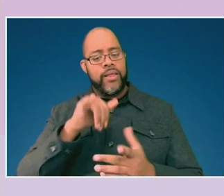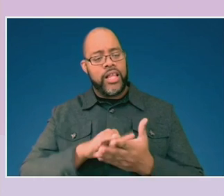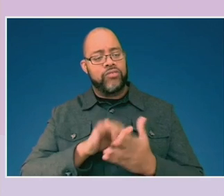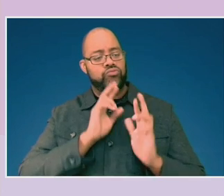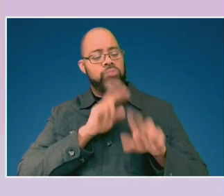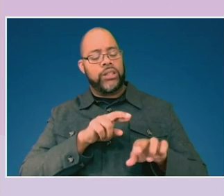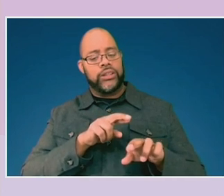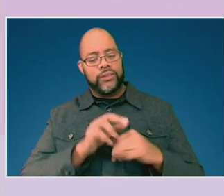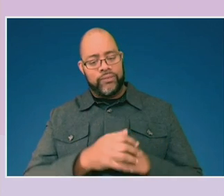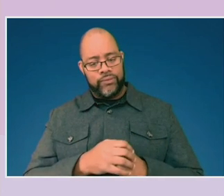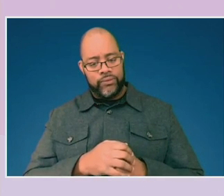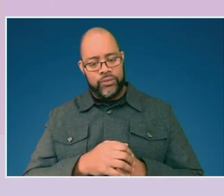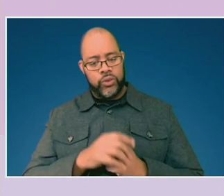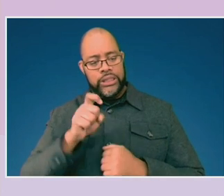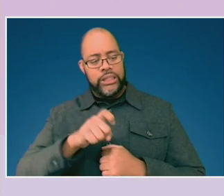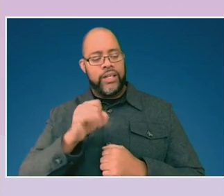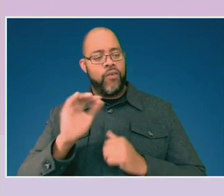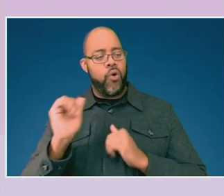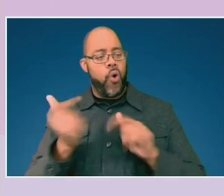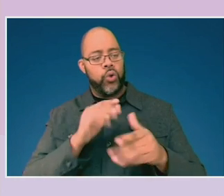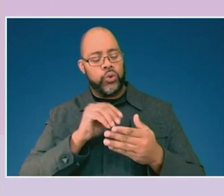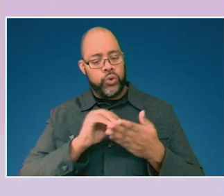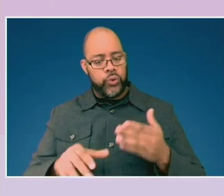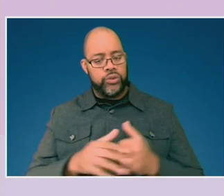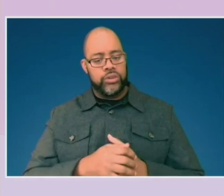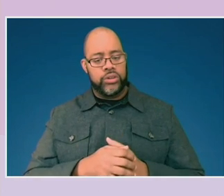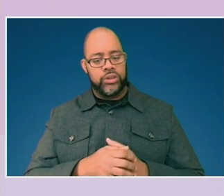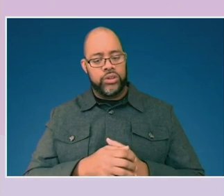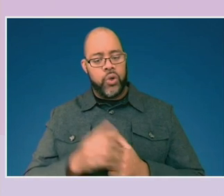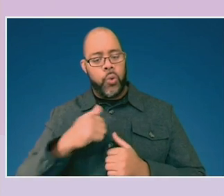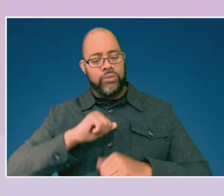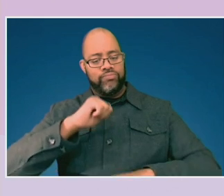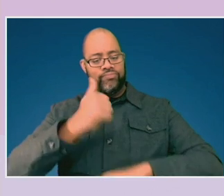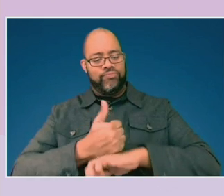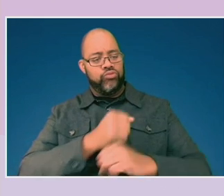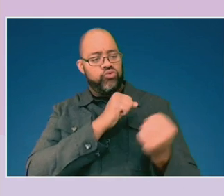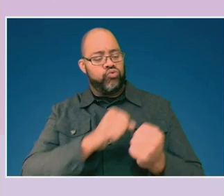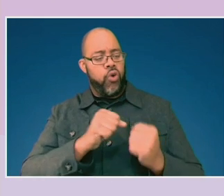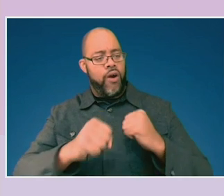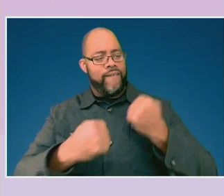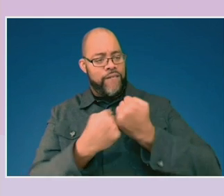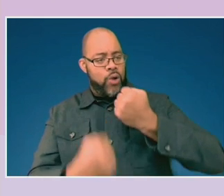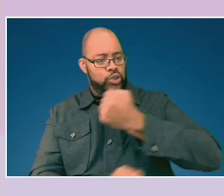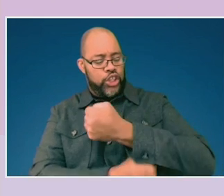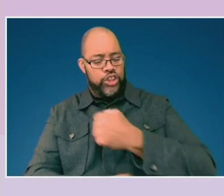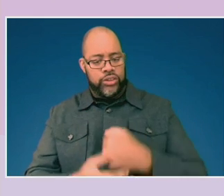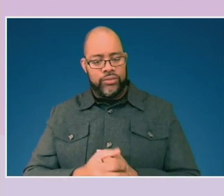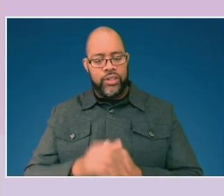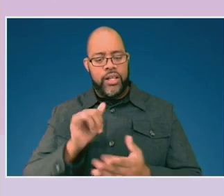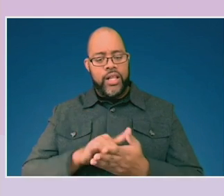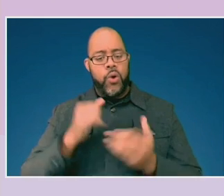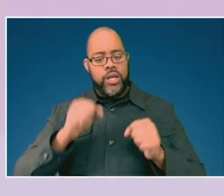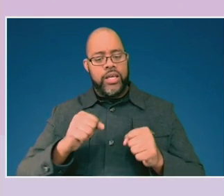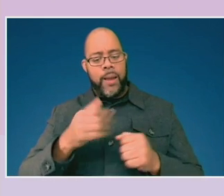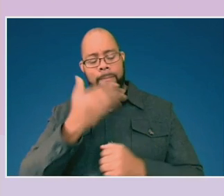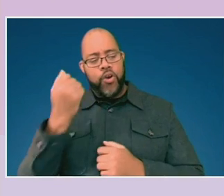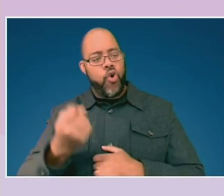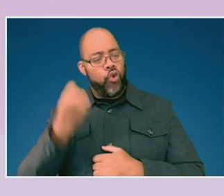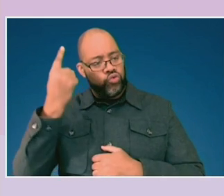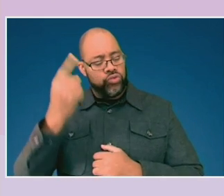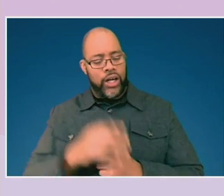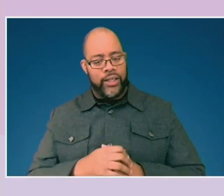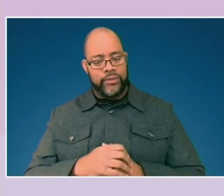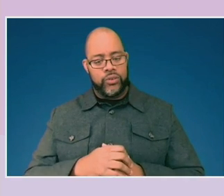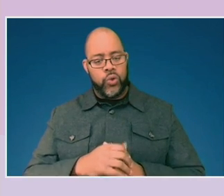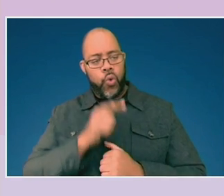to the needs of all students. Or in other words, we're laying that strong foundation so that then we can better understand who